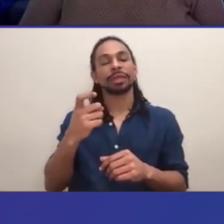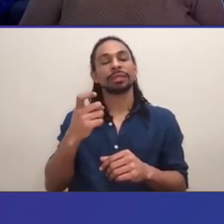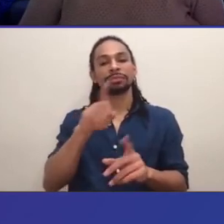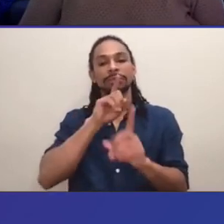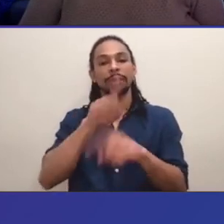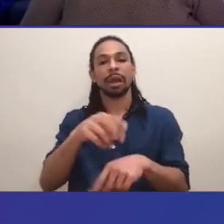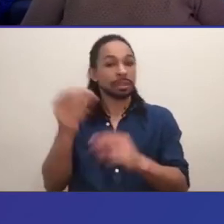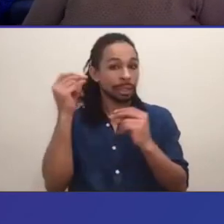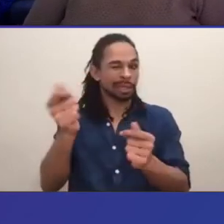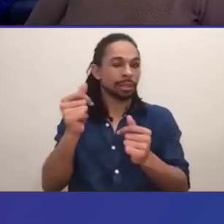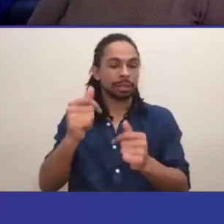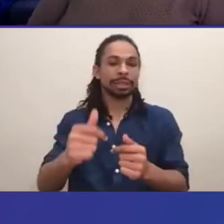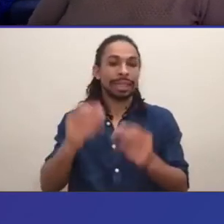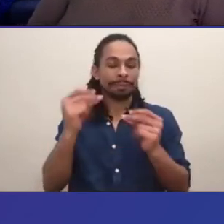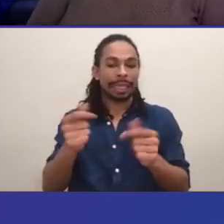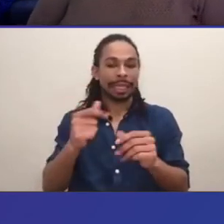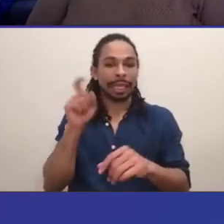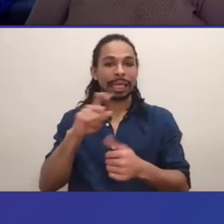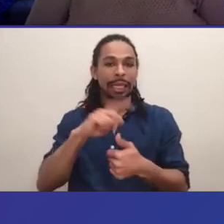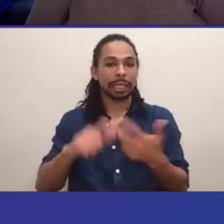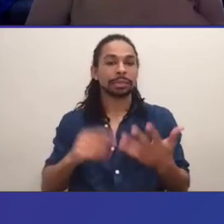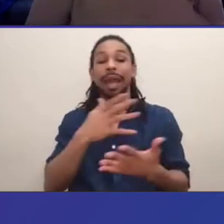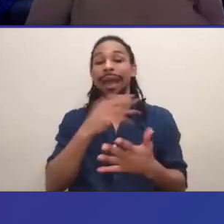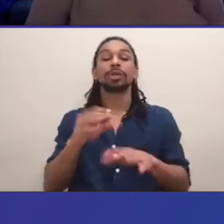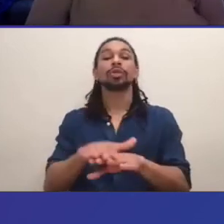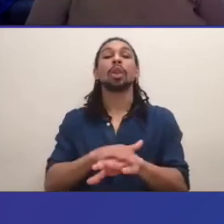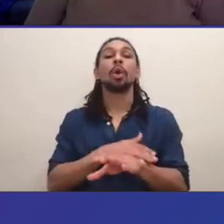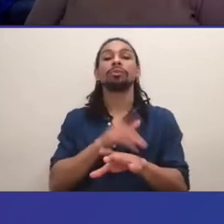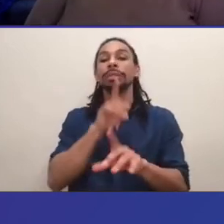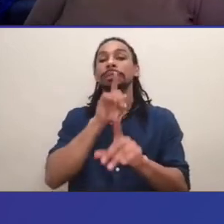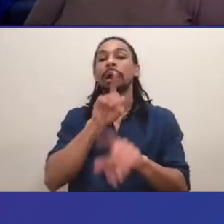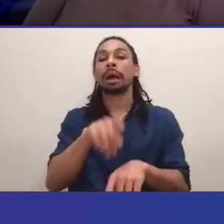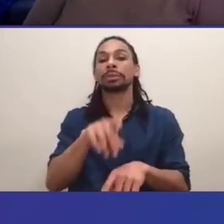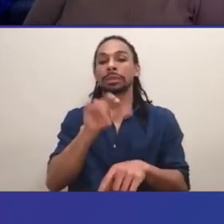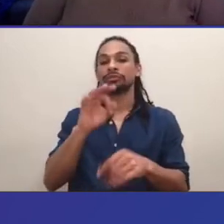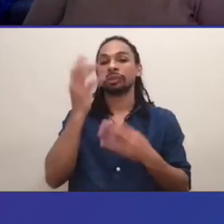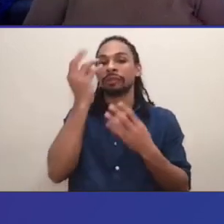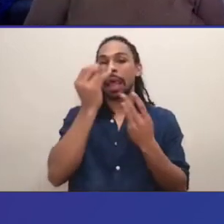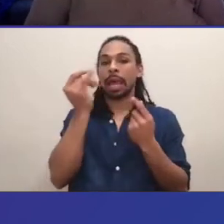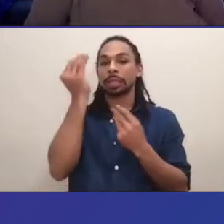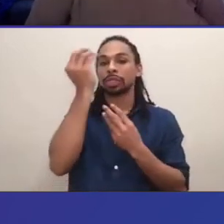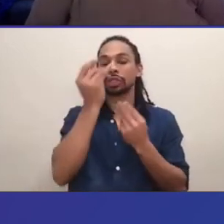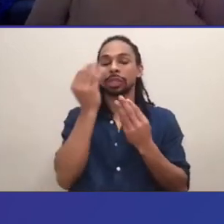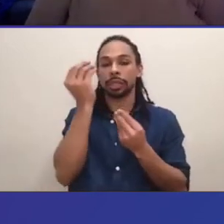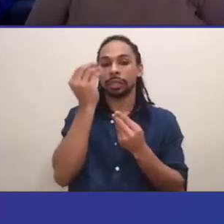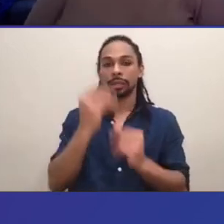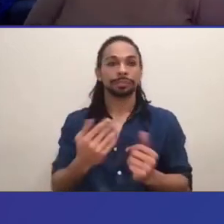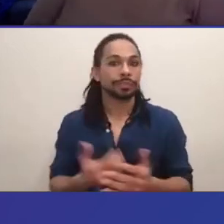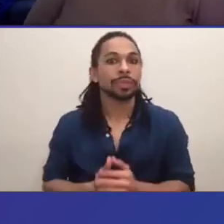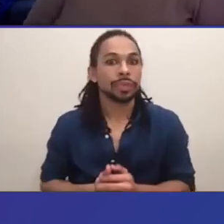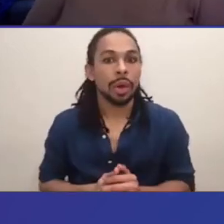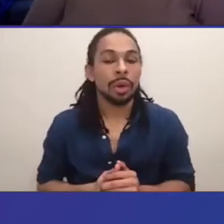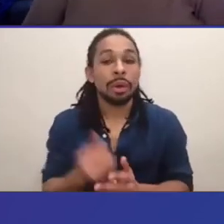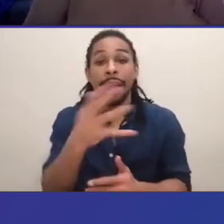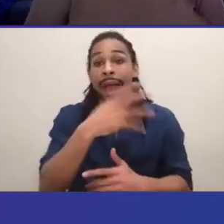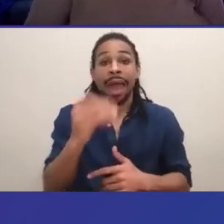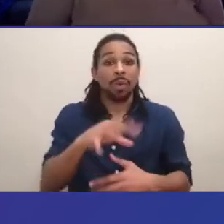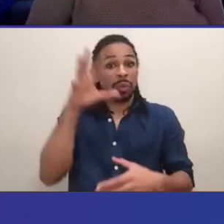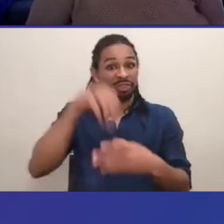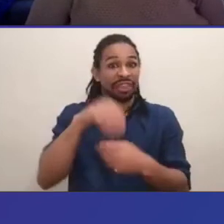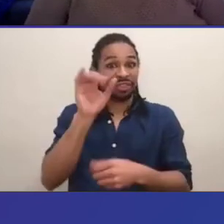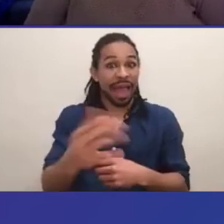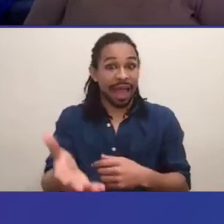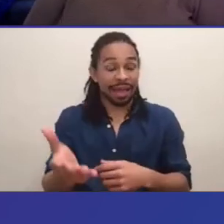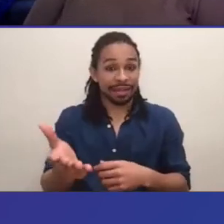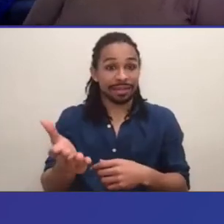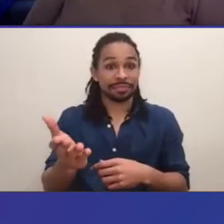those slow responses of reflection. And in the midst of that,